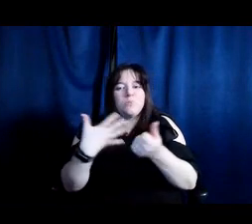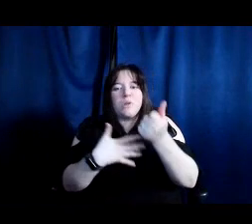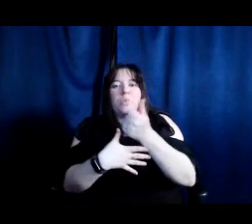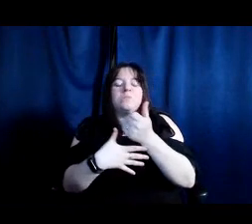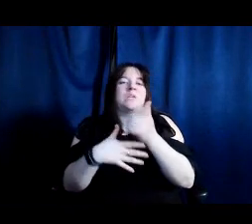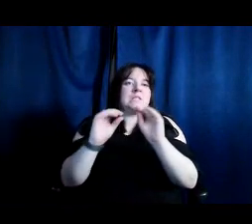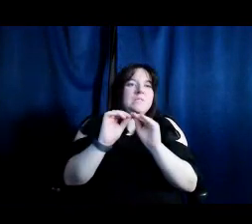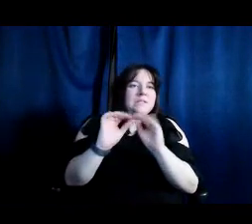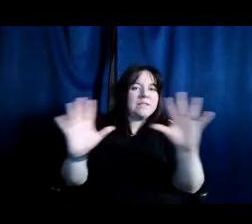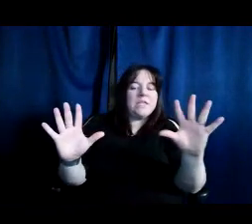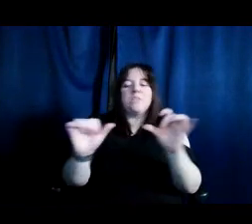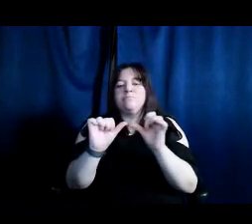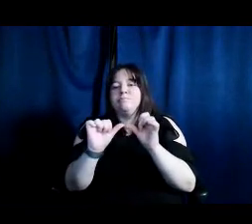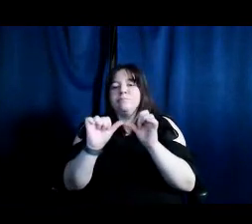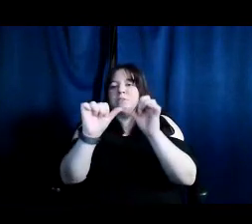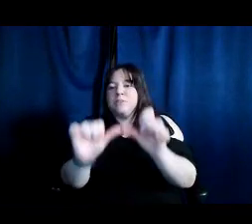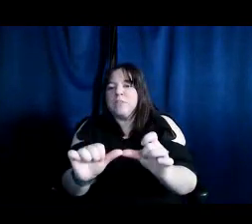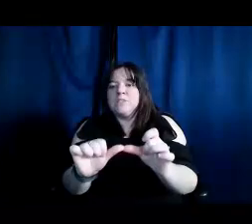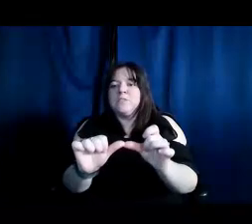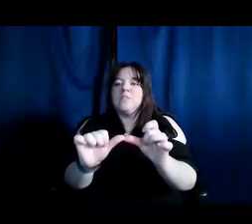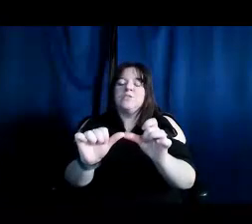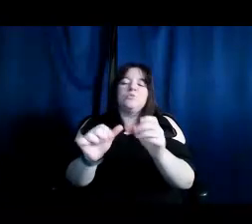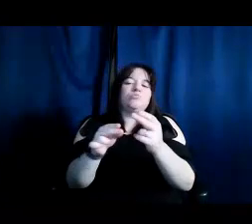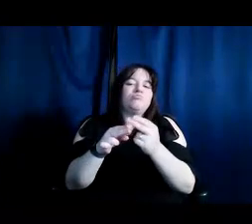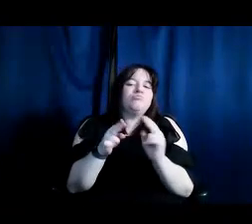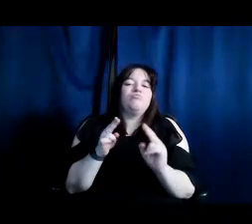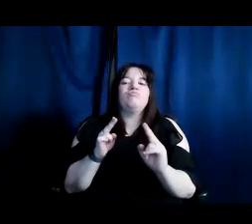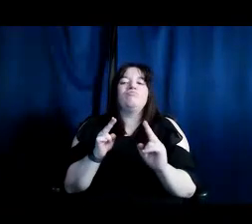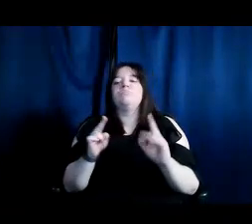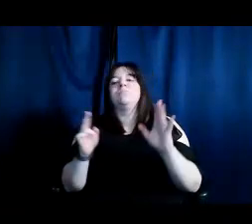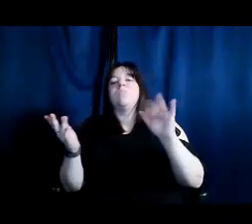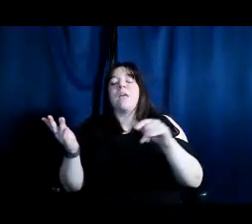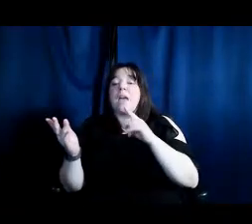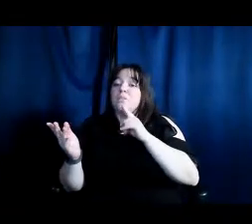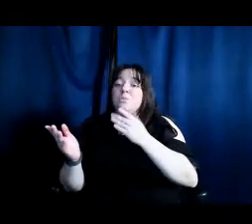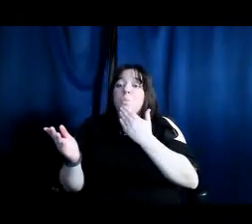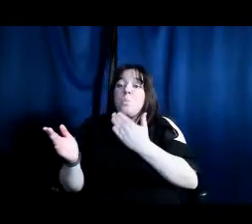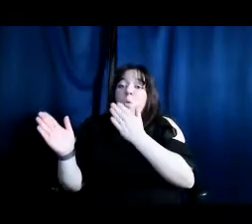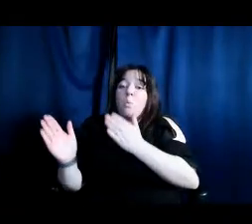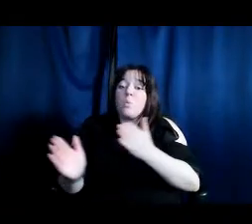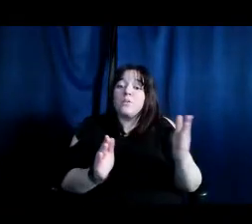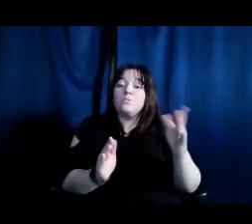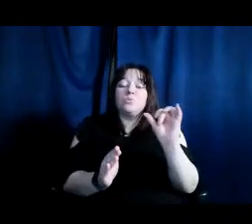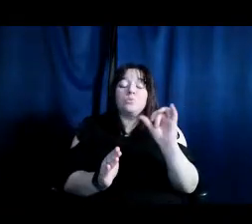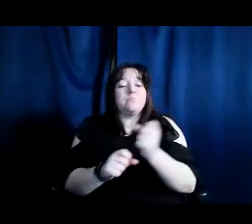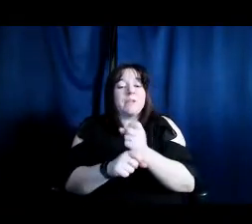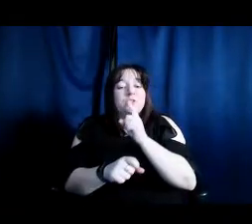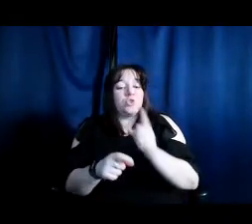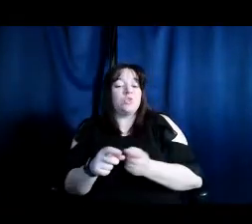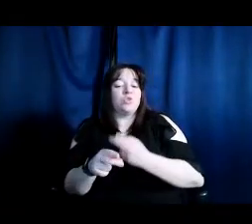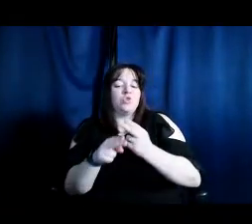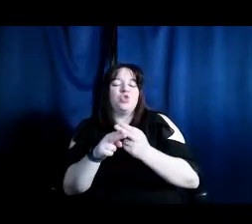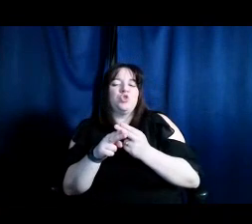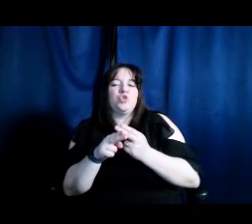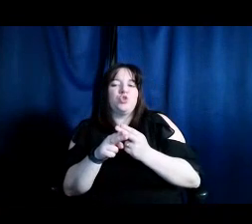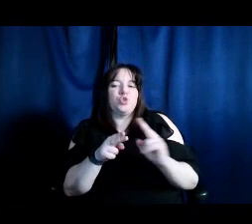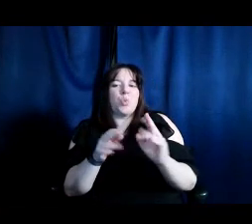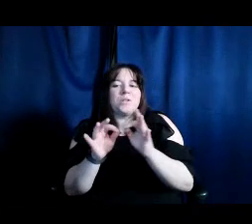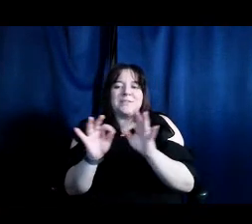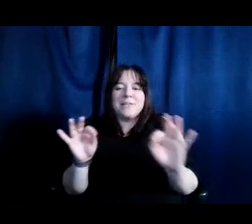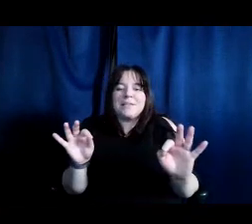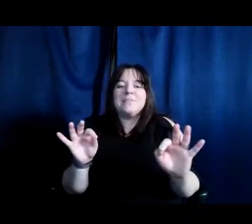concise, consistent, and well-organized. Use short sentences with one idea per sentence, and